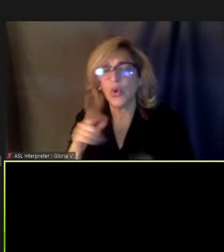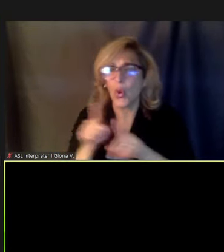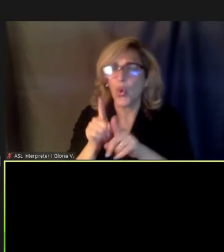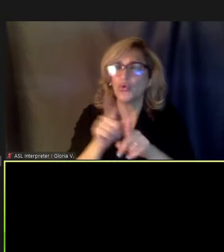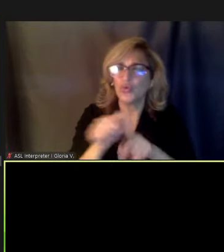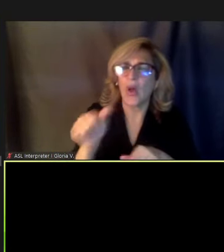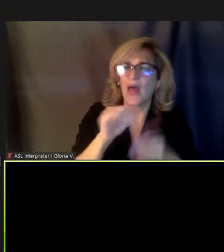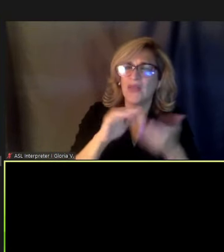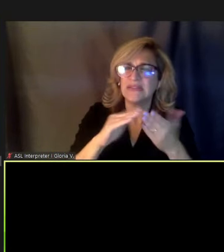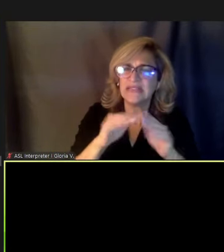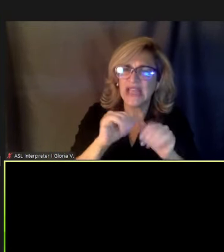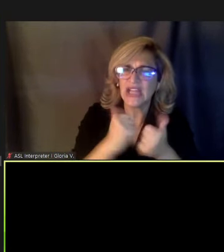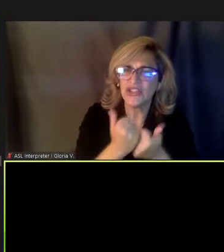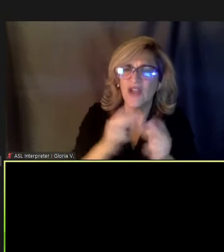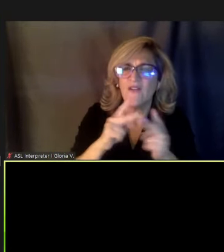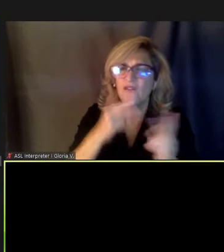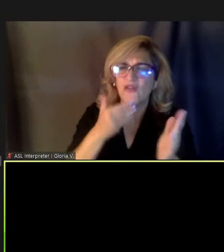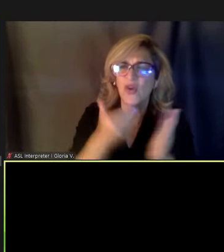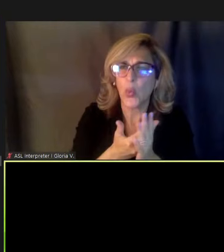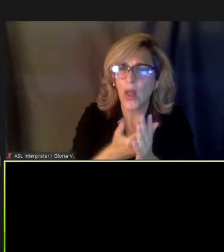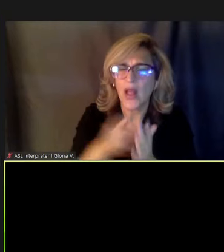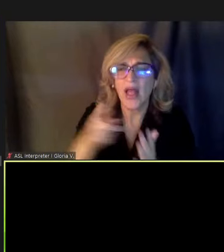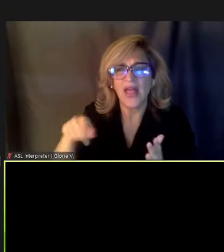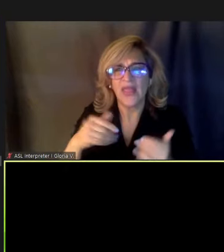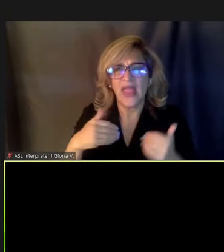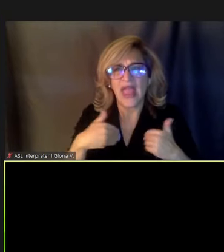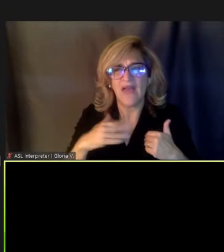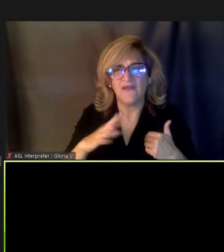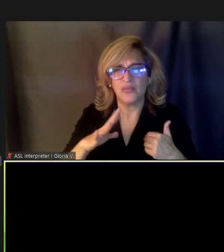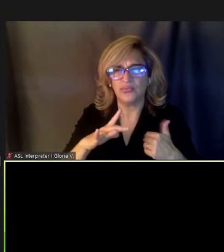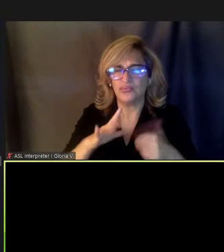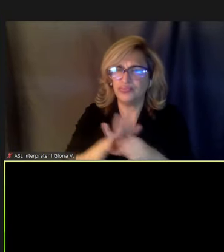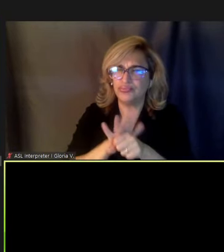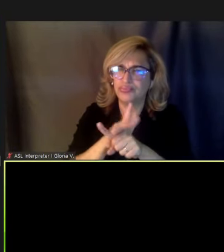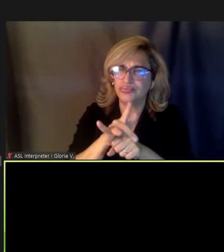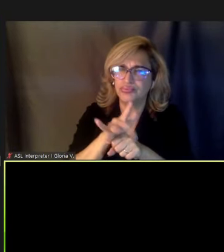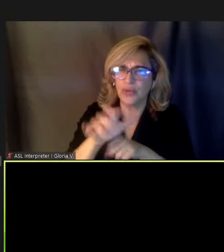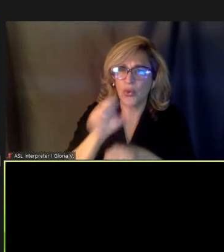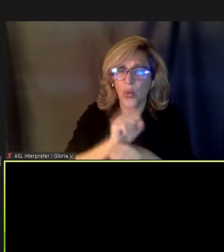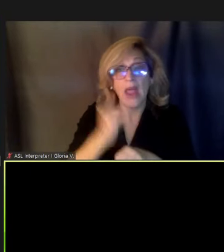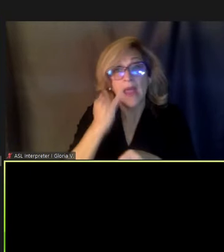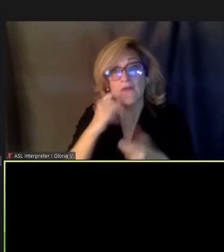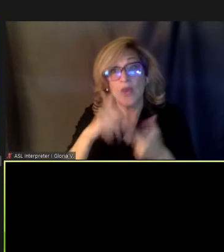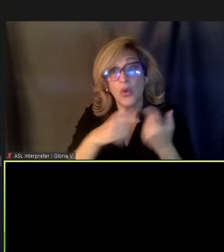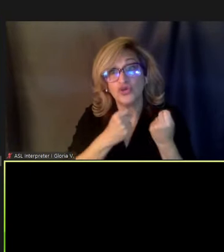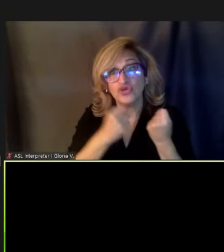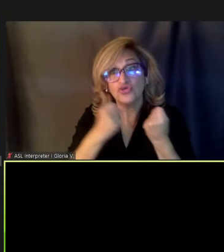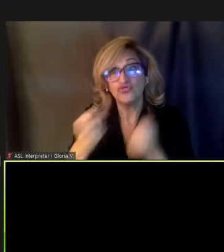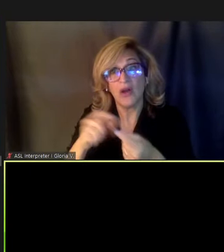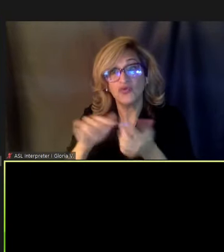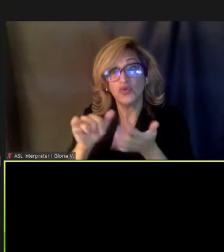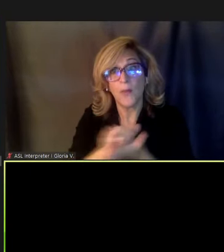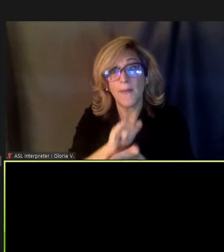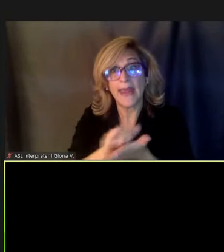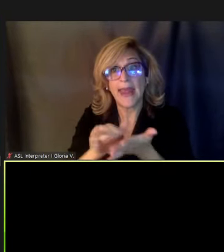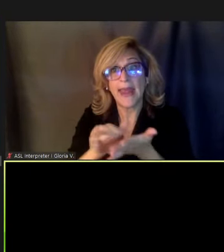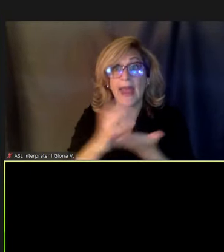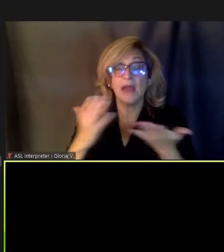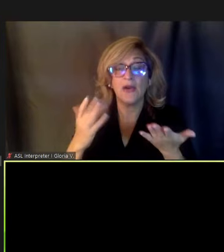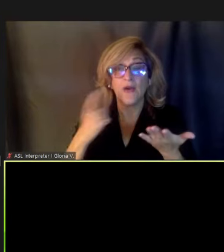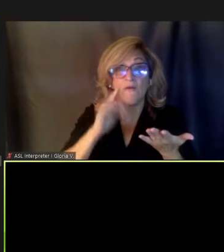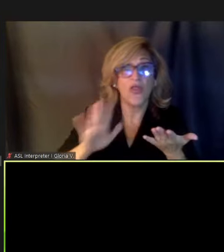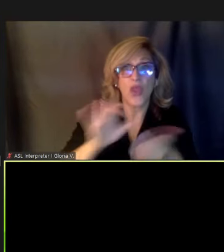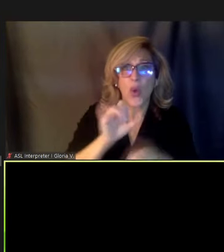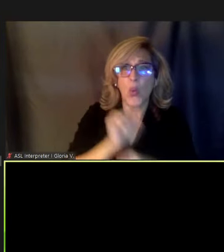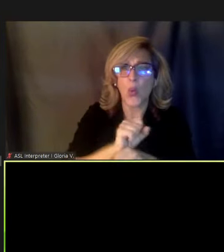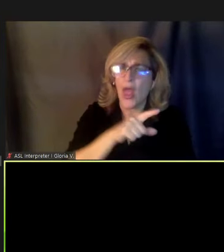agencies very, very well. They have very lucrative careers. If they want to drive into Manhattan for their work, they can